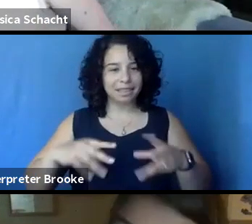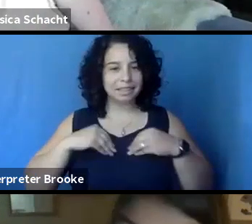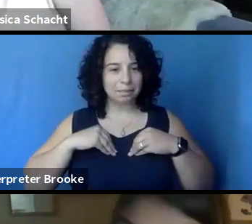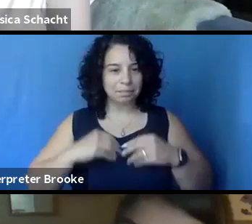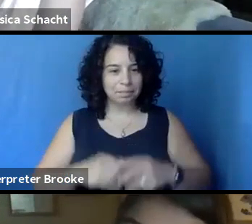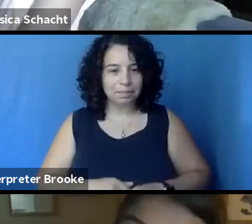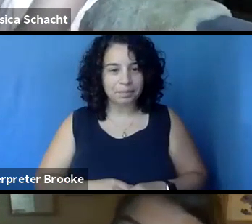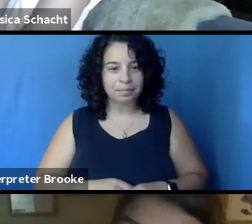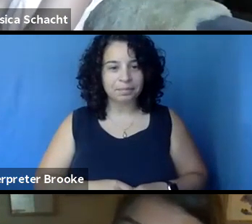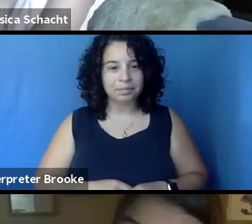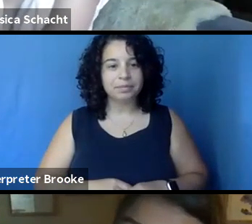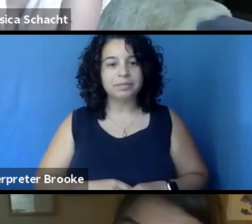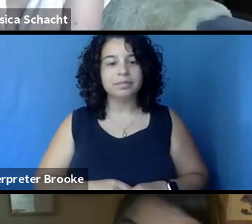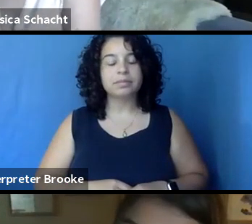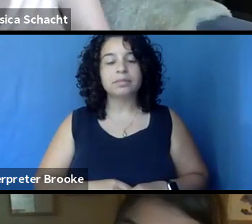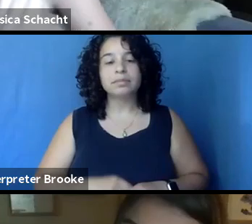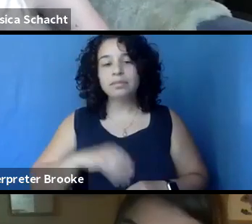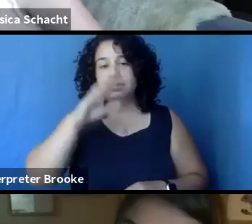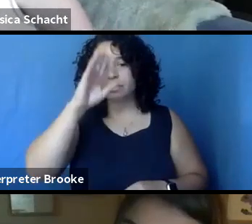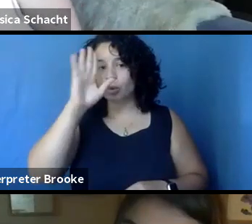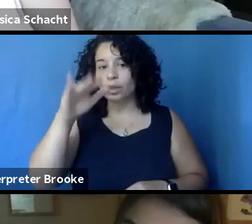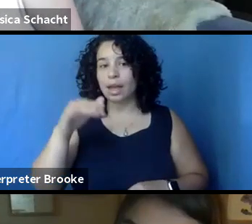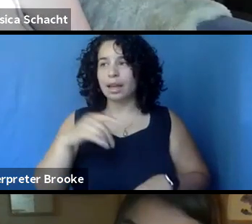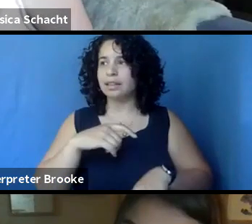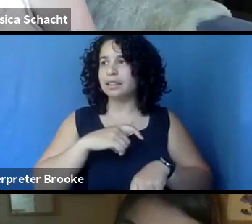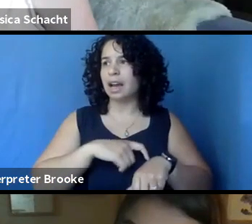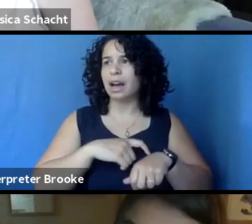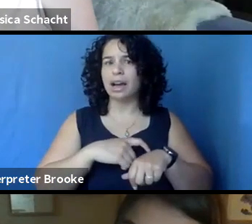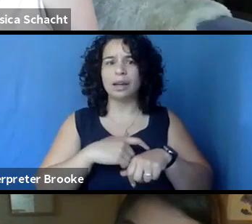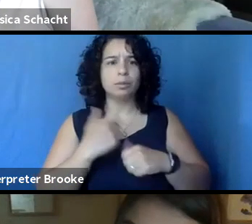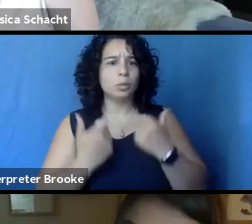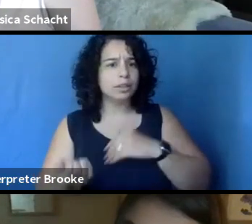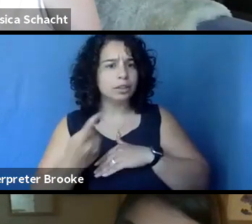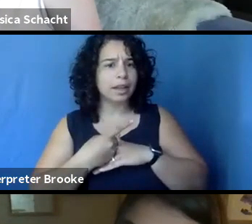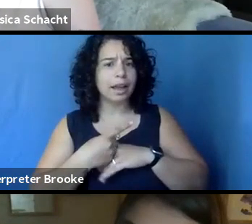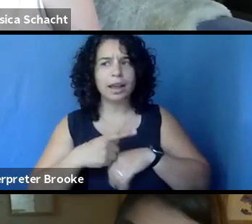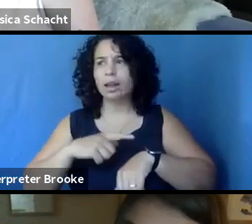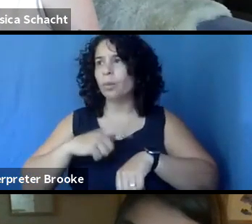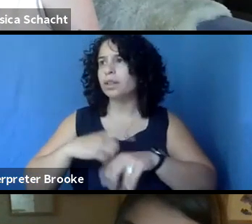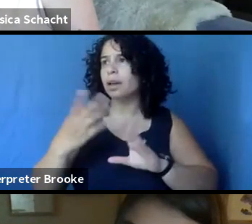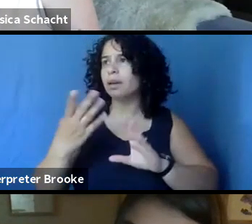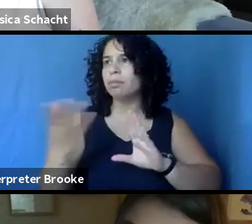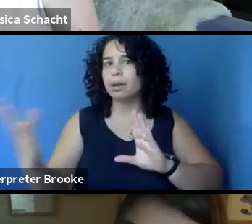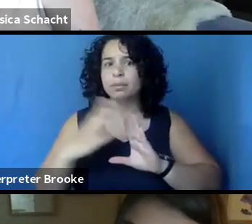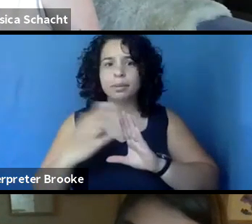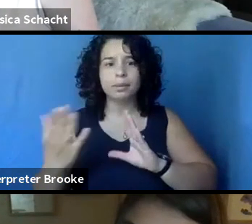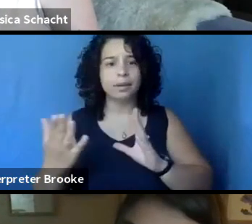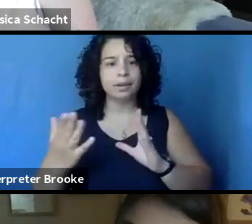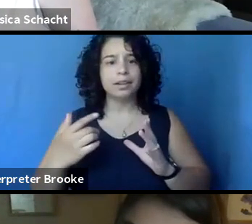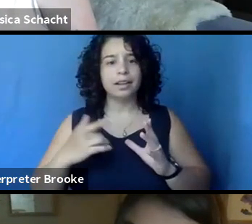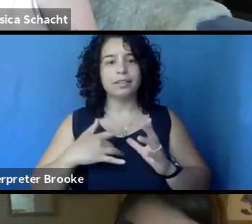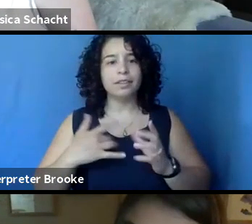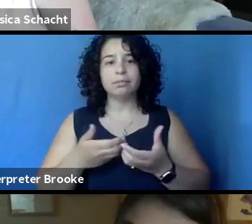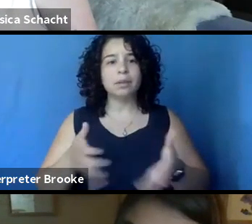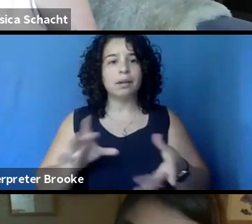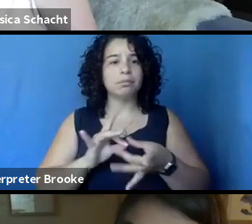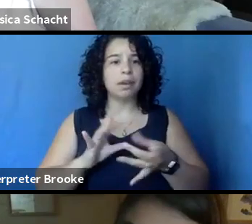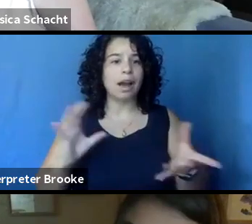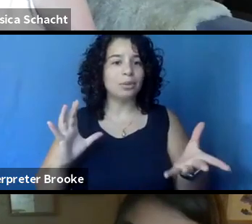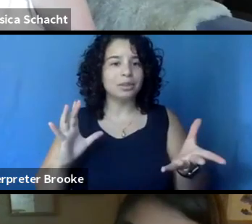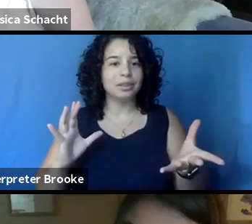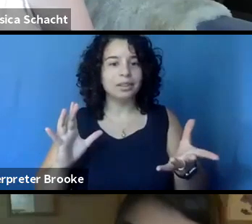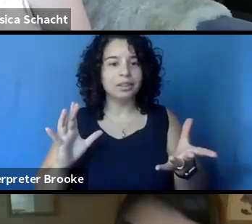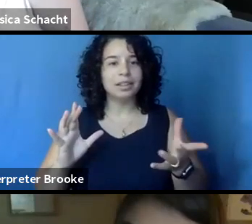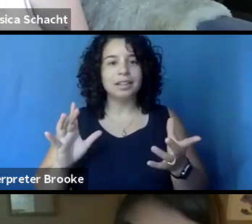Yeah, time feels a bit strange for me right now, and it's long and short in